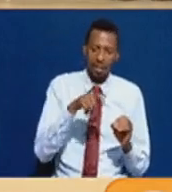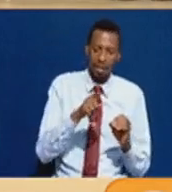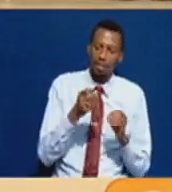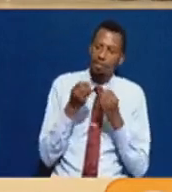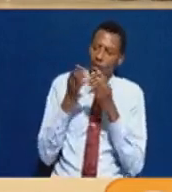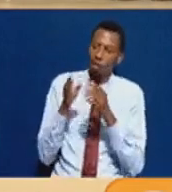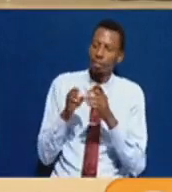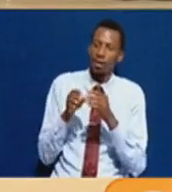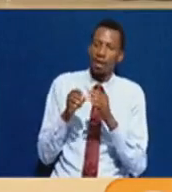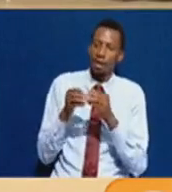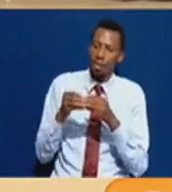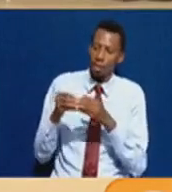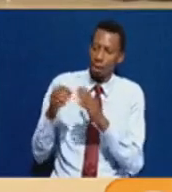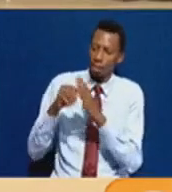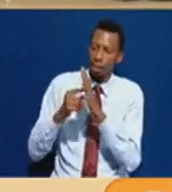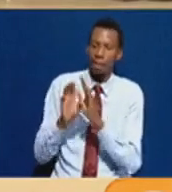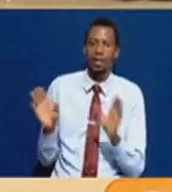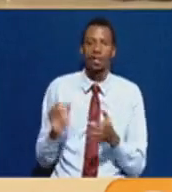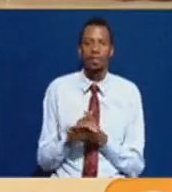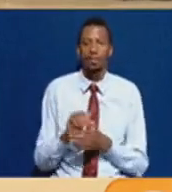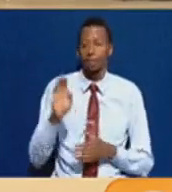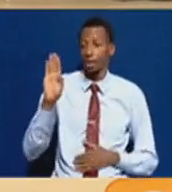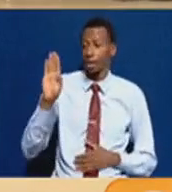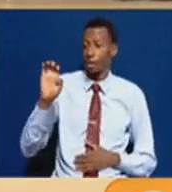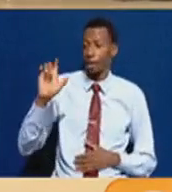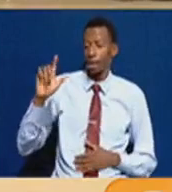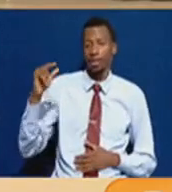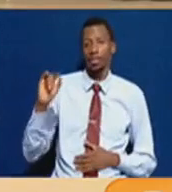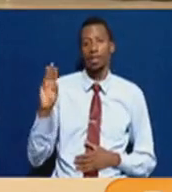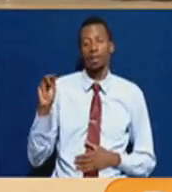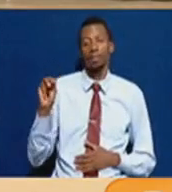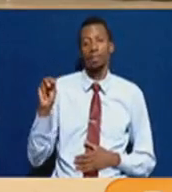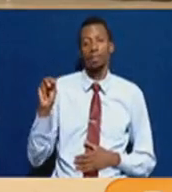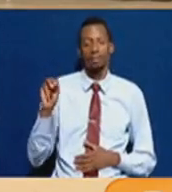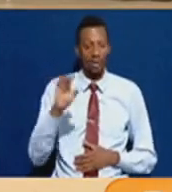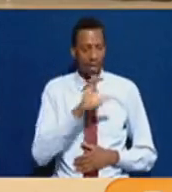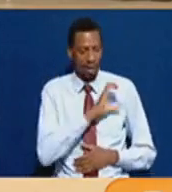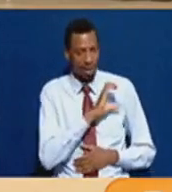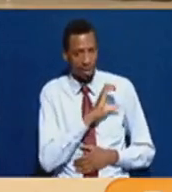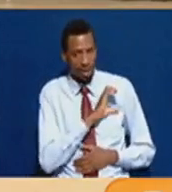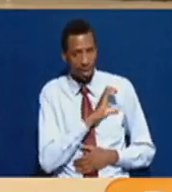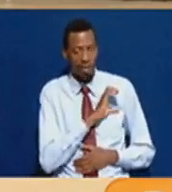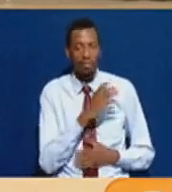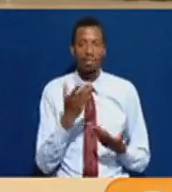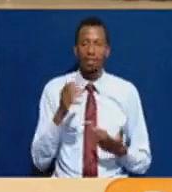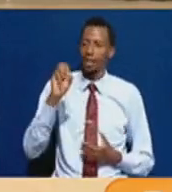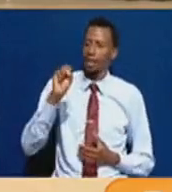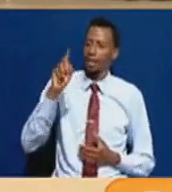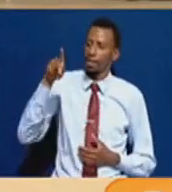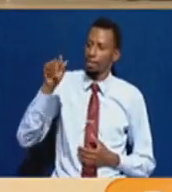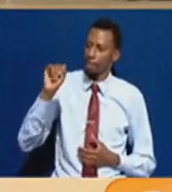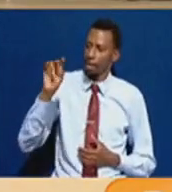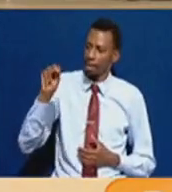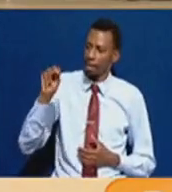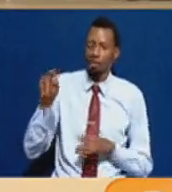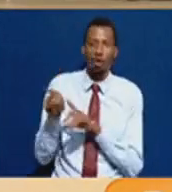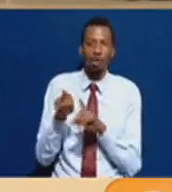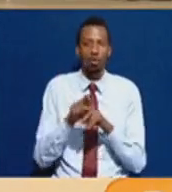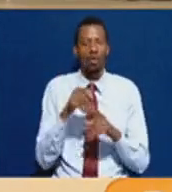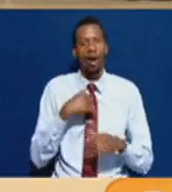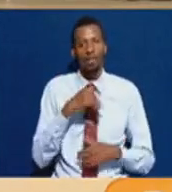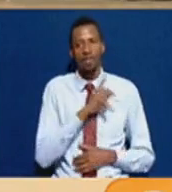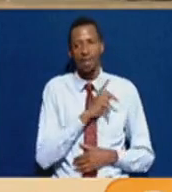King, but you don't hear much about the King. The Scandinavians, the Spaniards have a King who sometimes is in